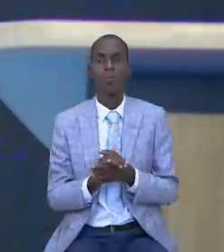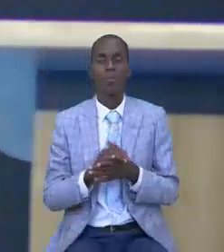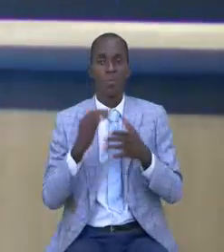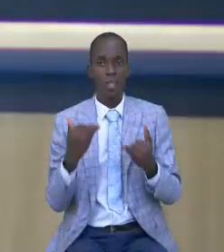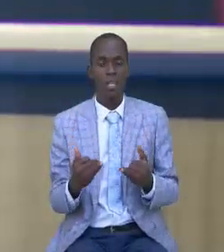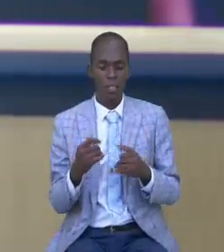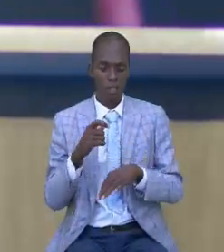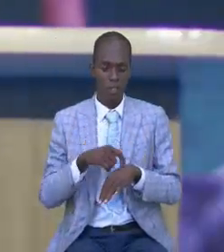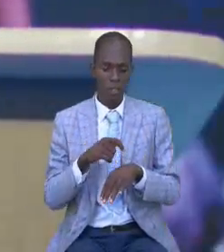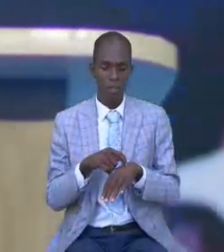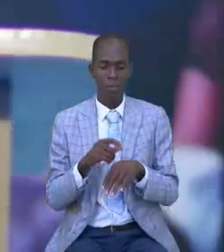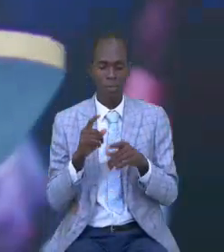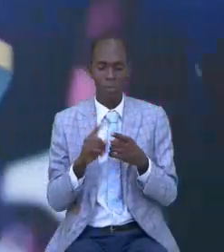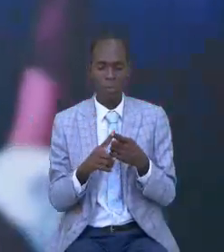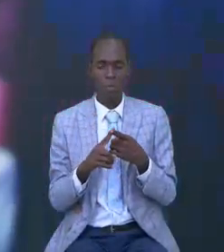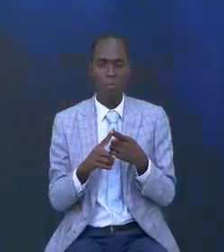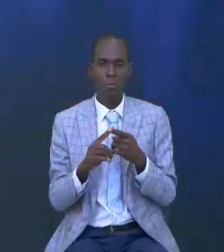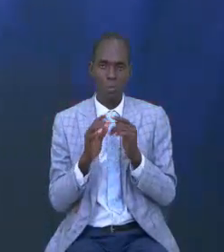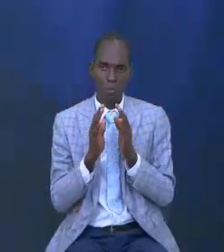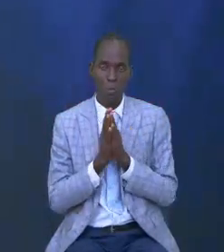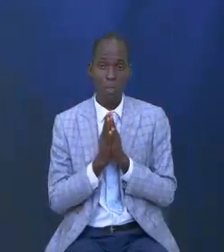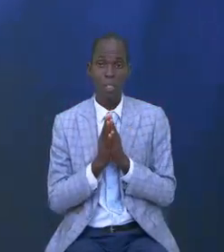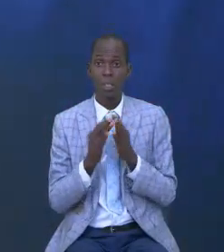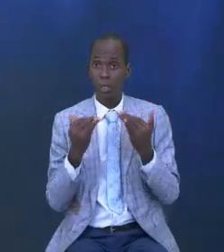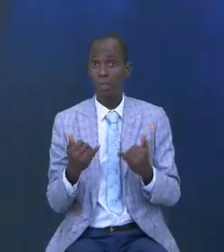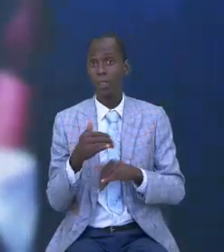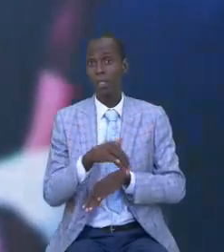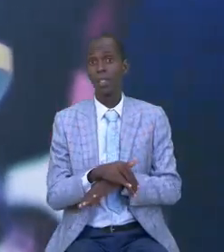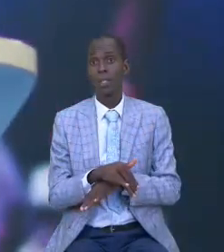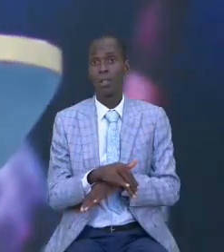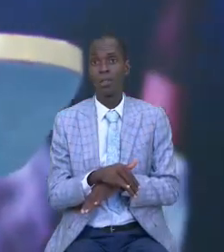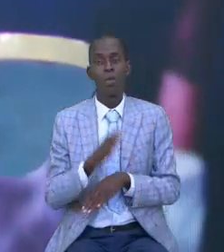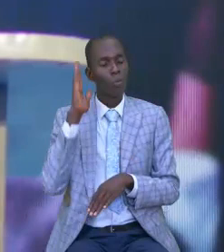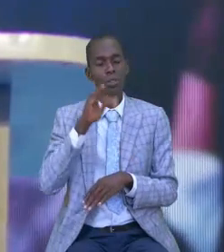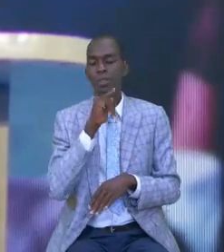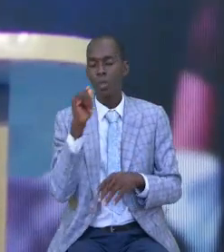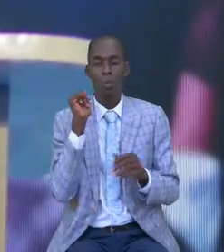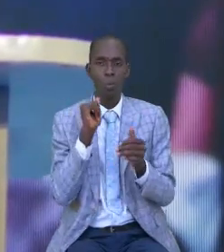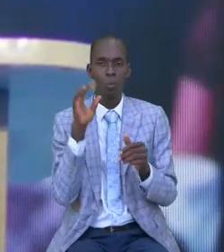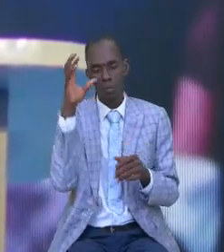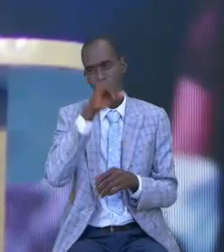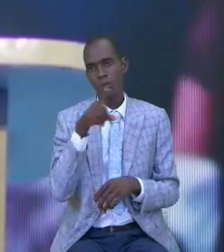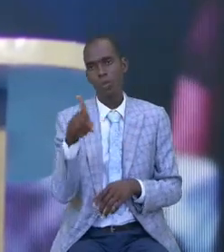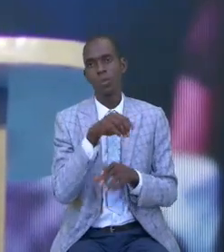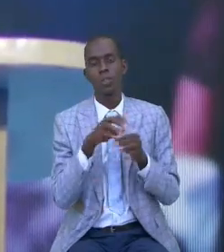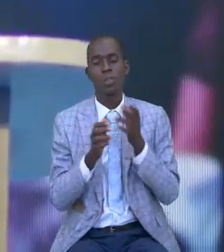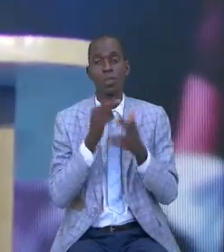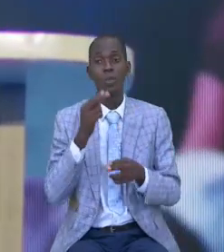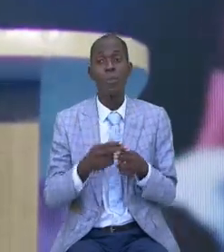bowed and eyes closed. Tonight will not pass you by, and you will not